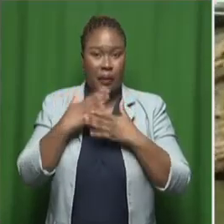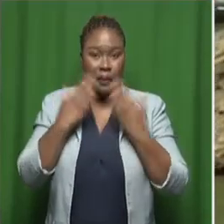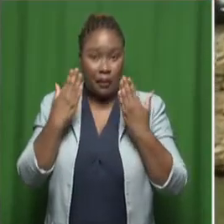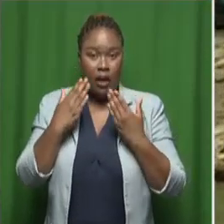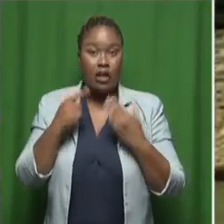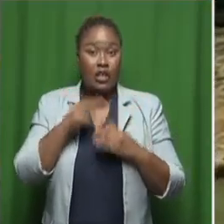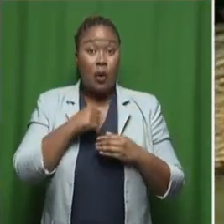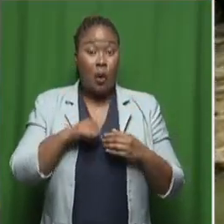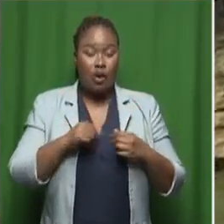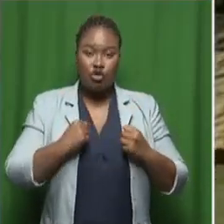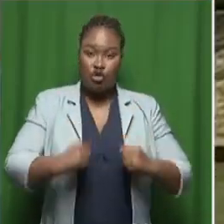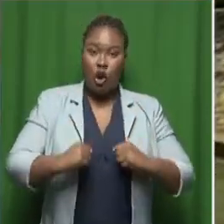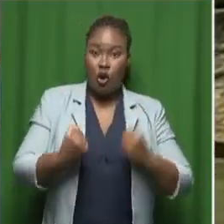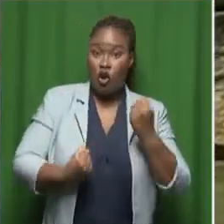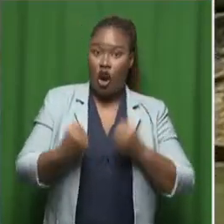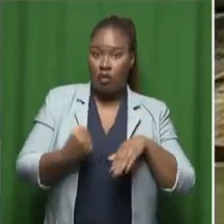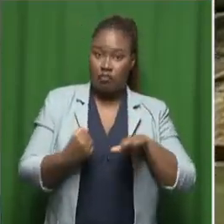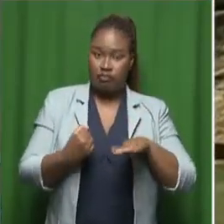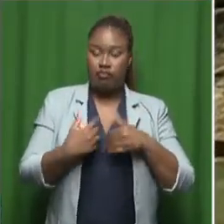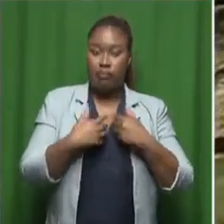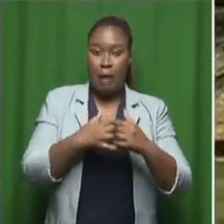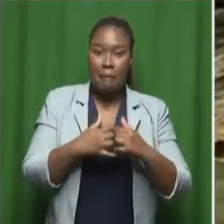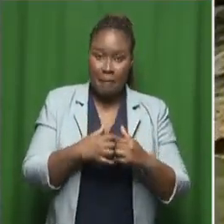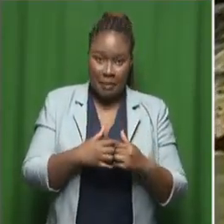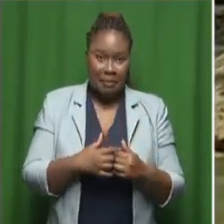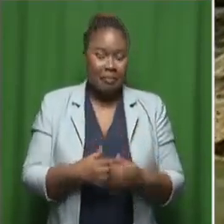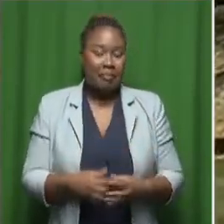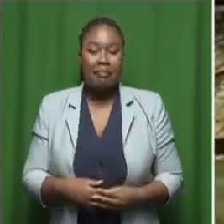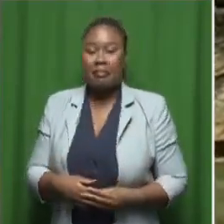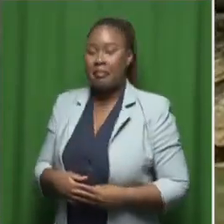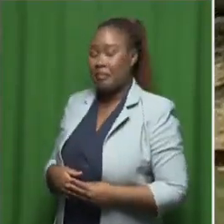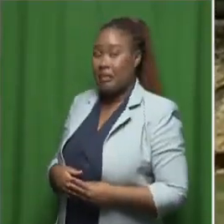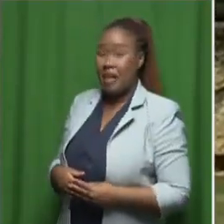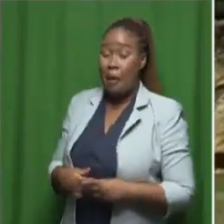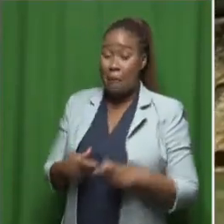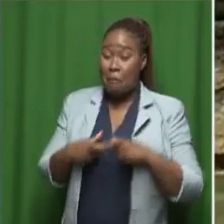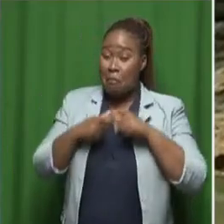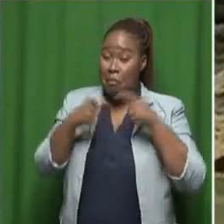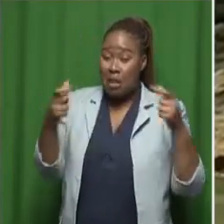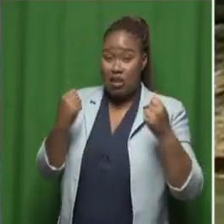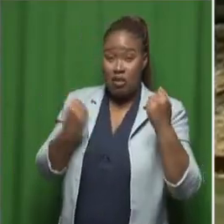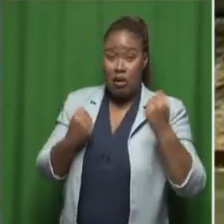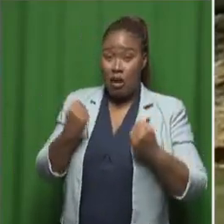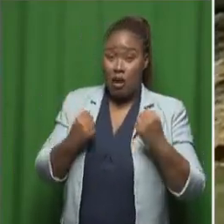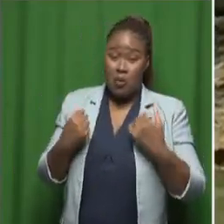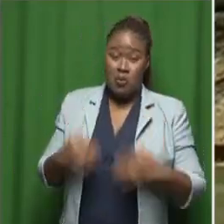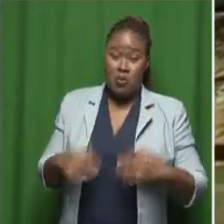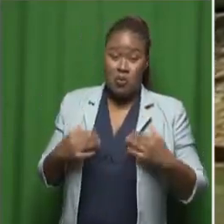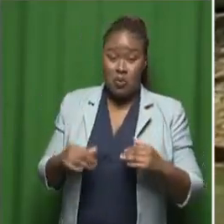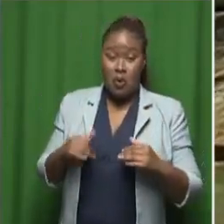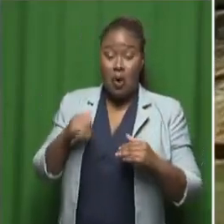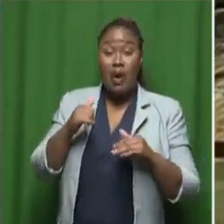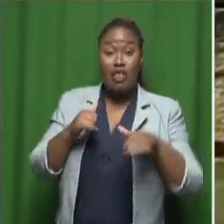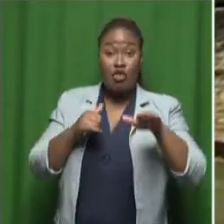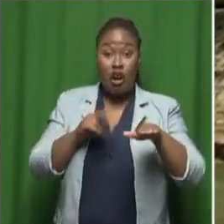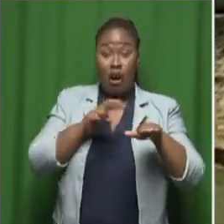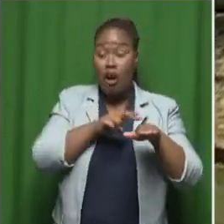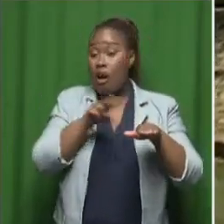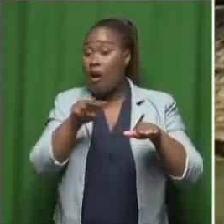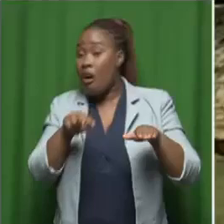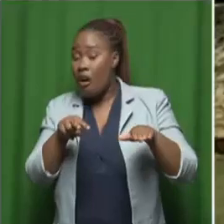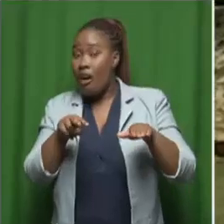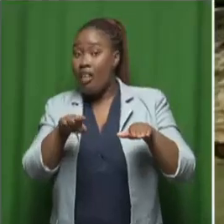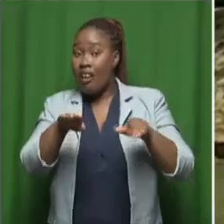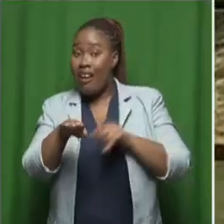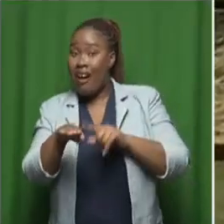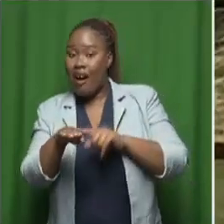and I must say, it looks absolutely massive. And, there's a car next to it, and when you look at it in comparison